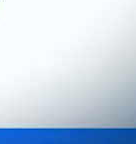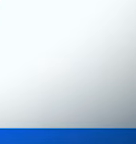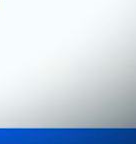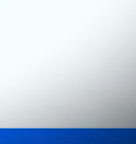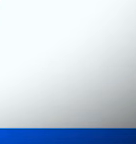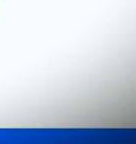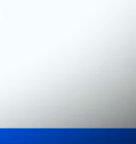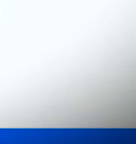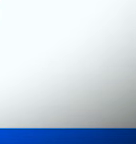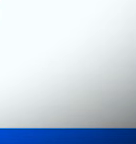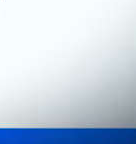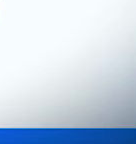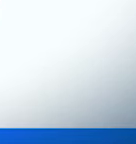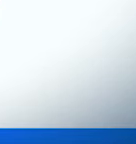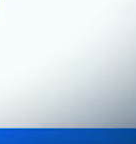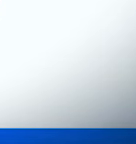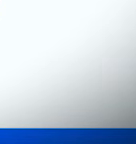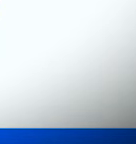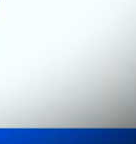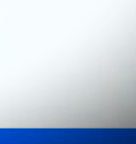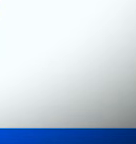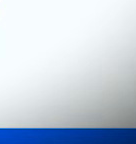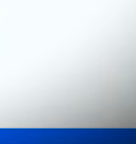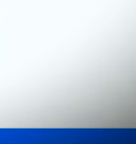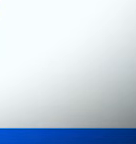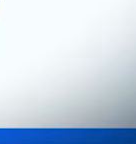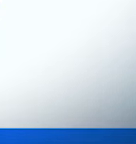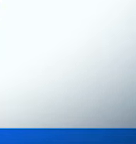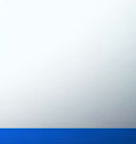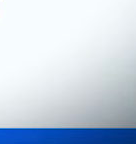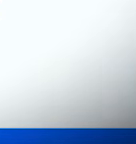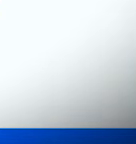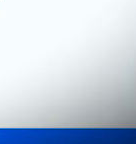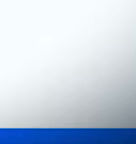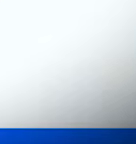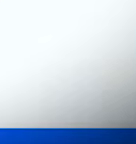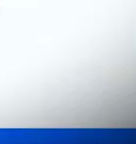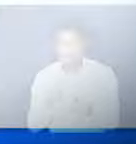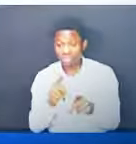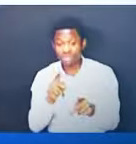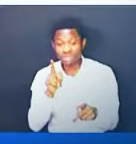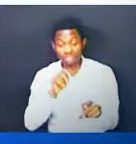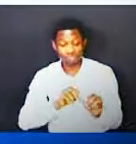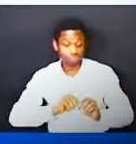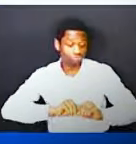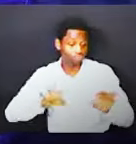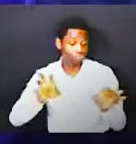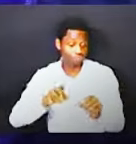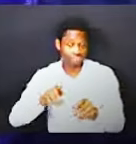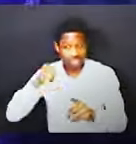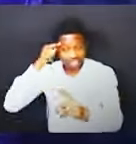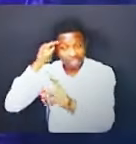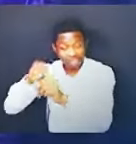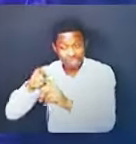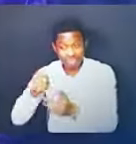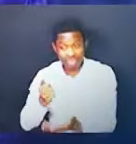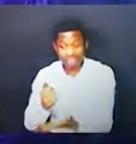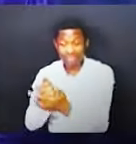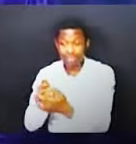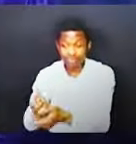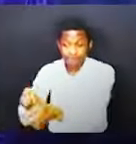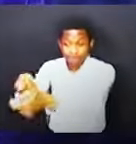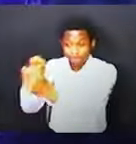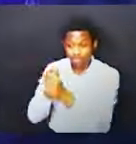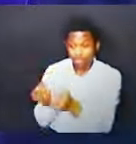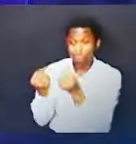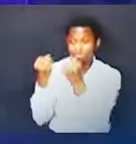akwakwaje okra onwuda. And the unleashing agenda is to bring many into the kingdom. We want you to know that the soul of